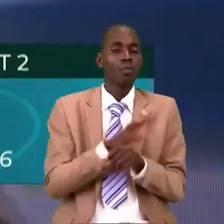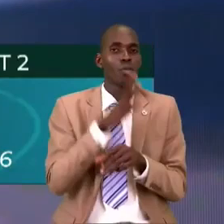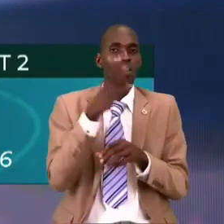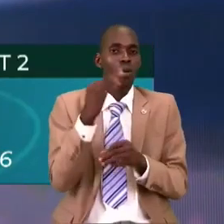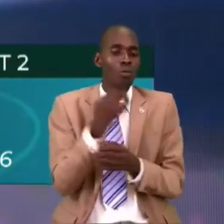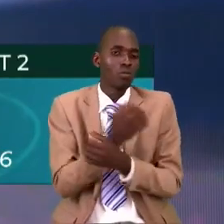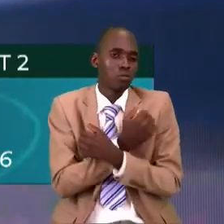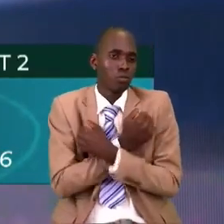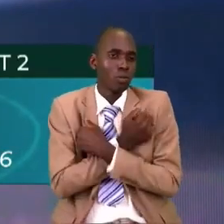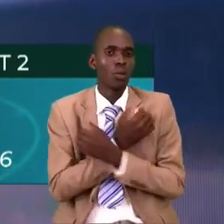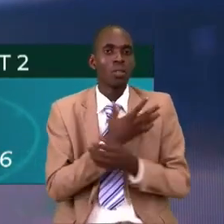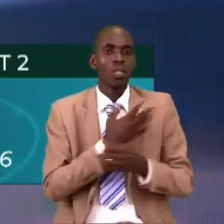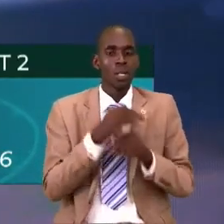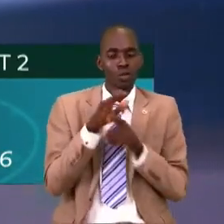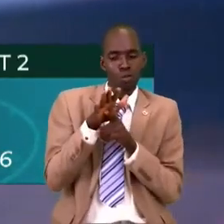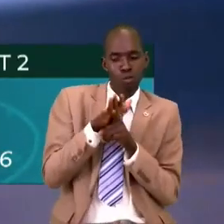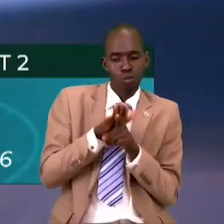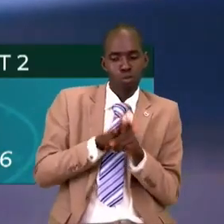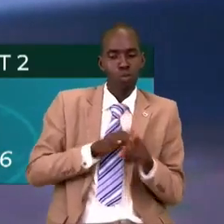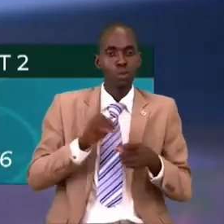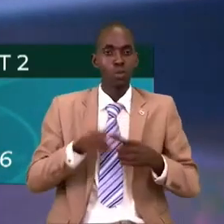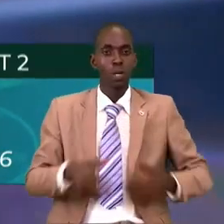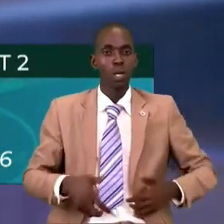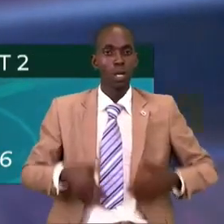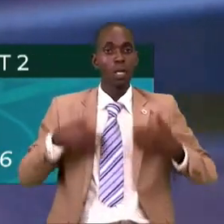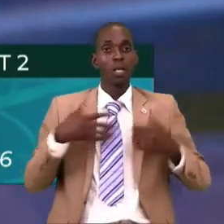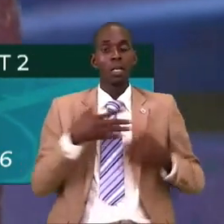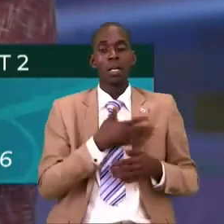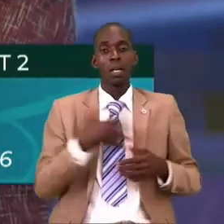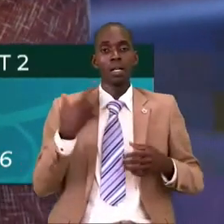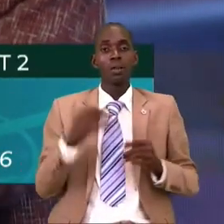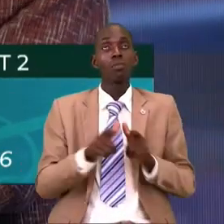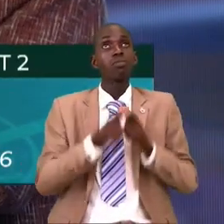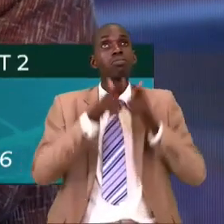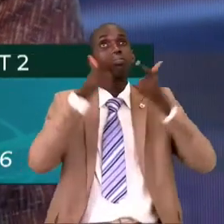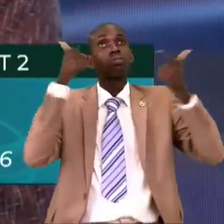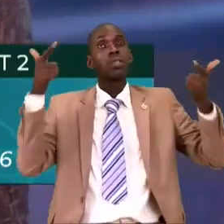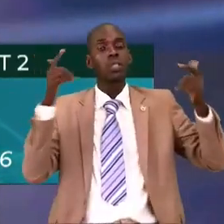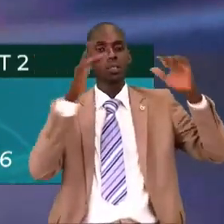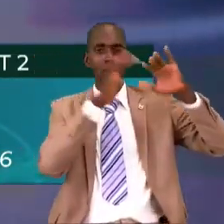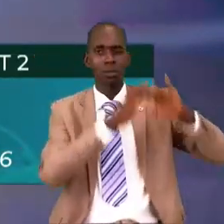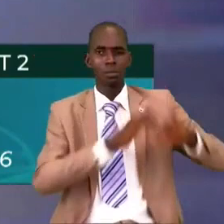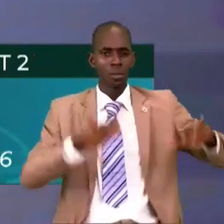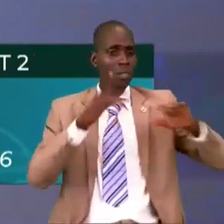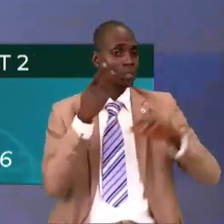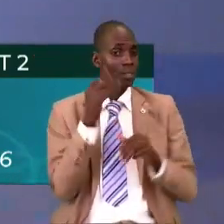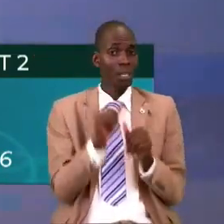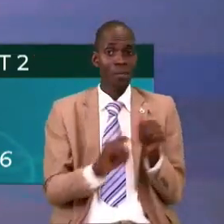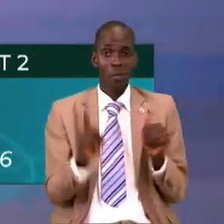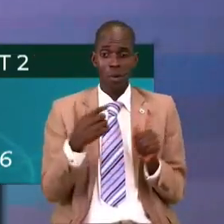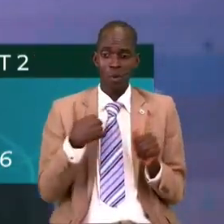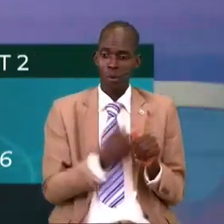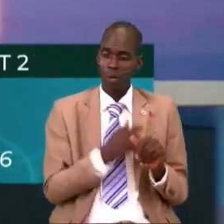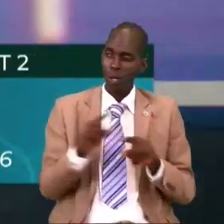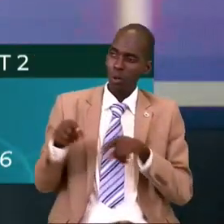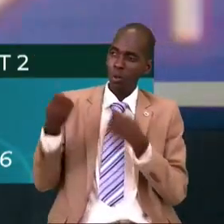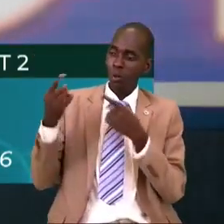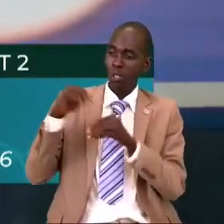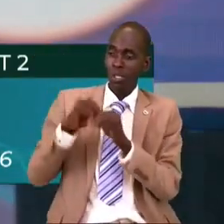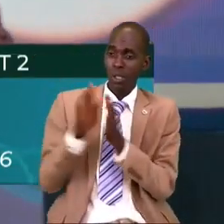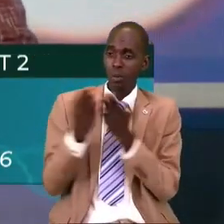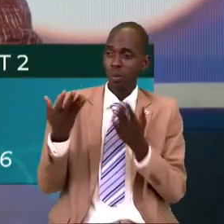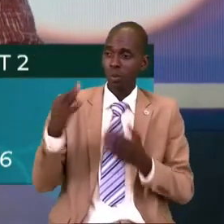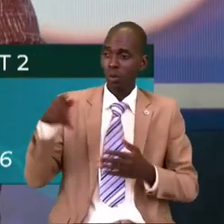go in the Psalms, everywhere we go in the Word of God, everywhere we go in the Bible, he reminds us